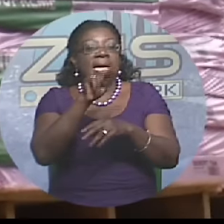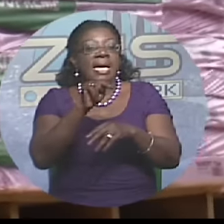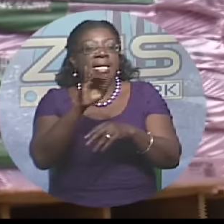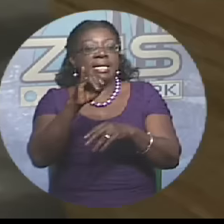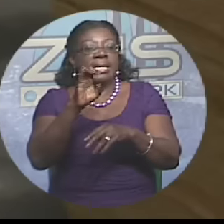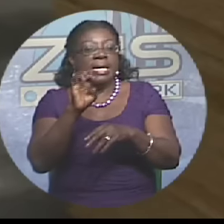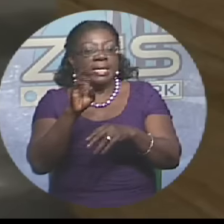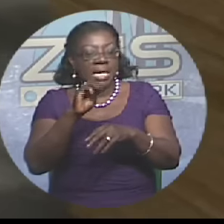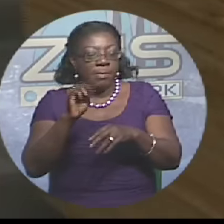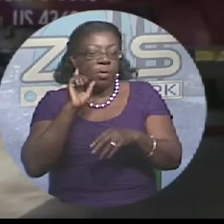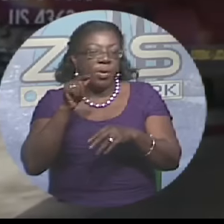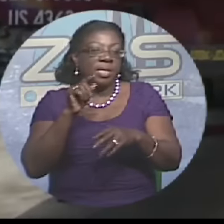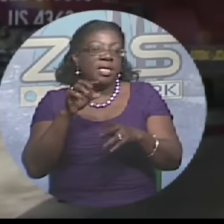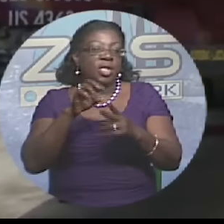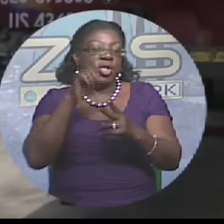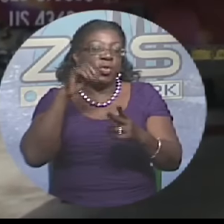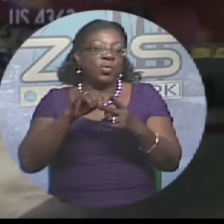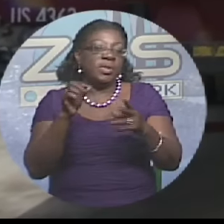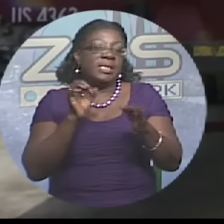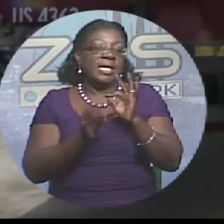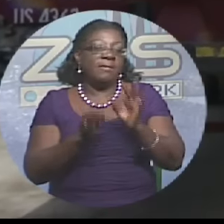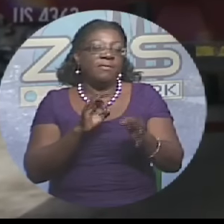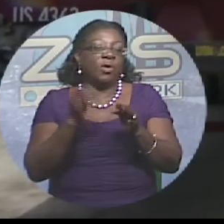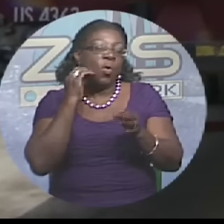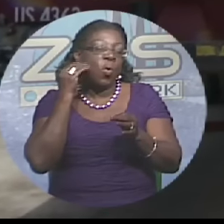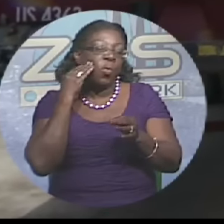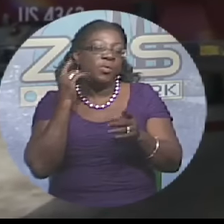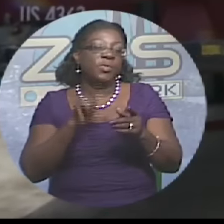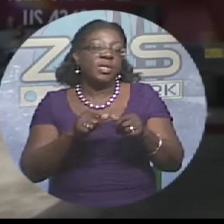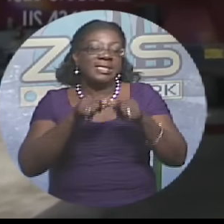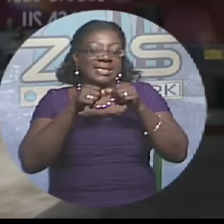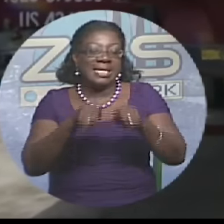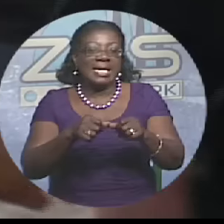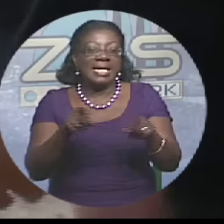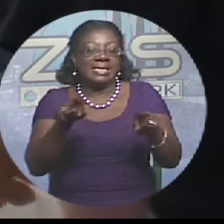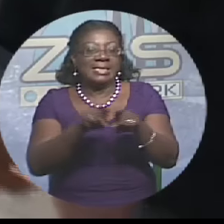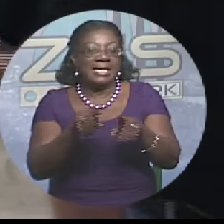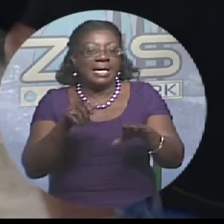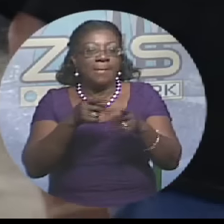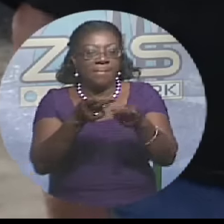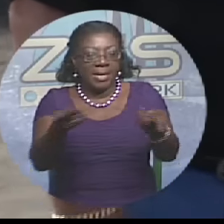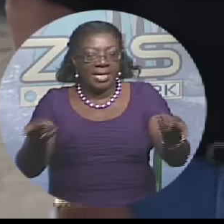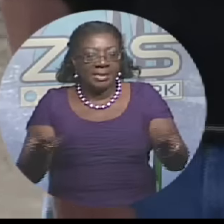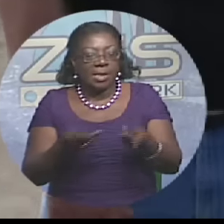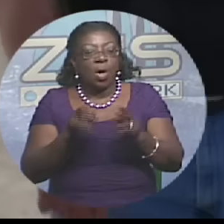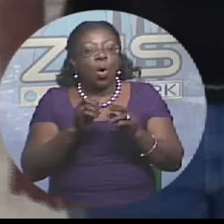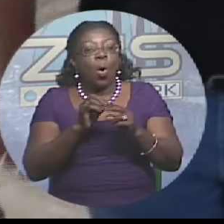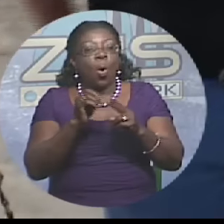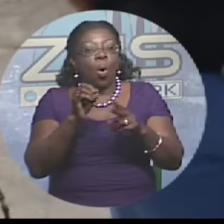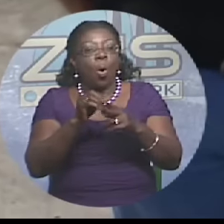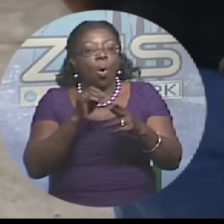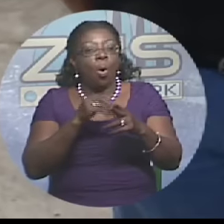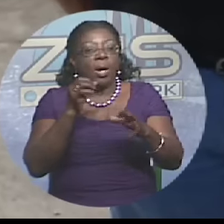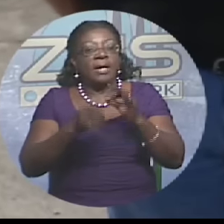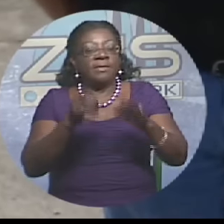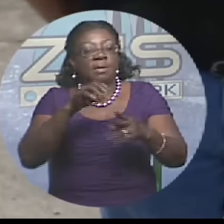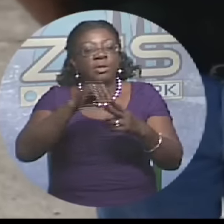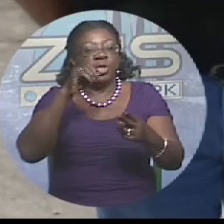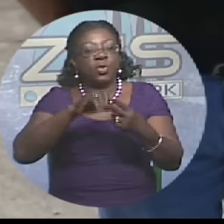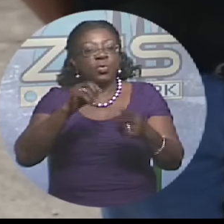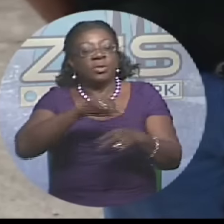if the homes that require rebuilding will be relocated or remain in the same area. Russell also noted that distribution of relief supplies has been going